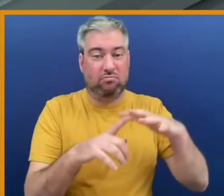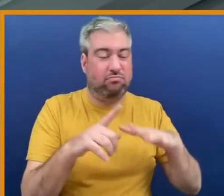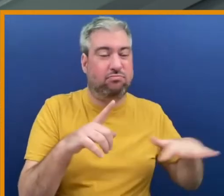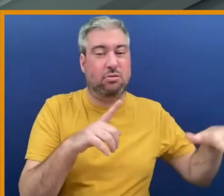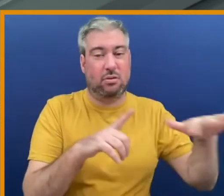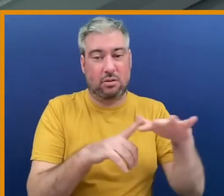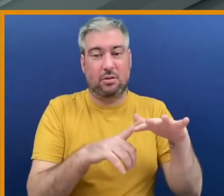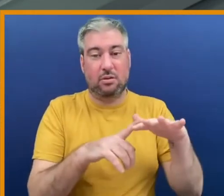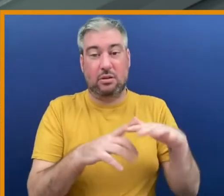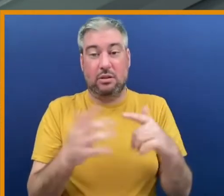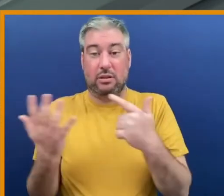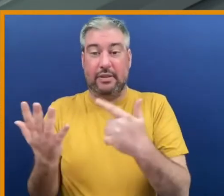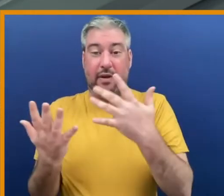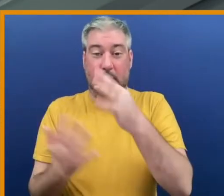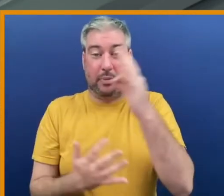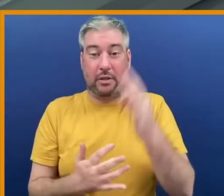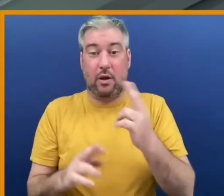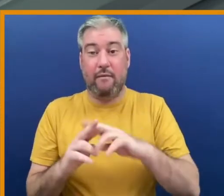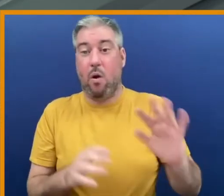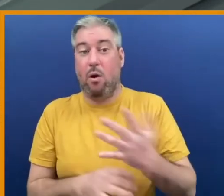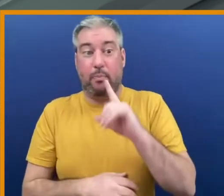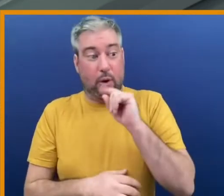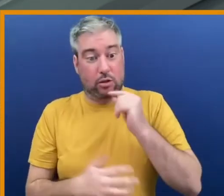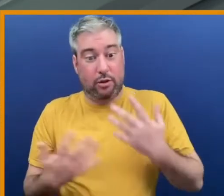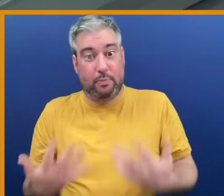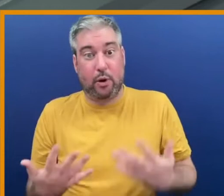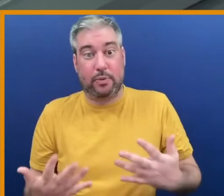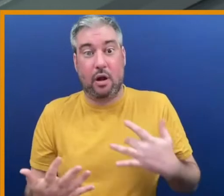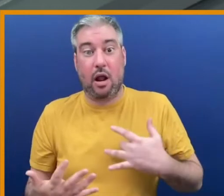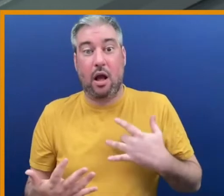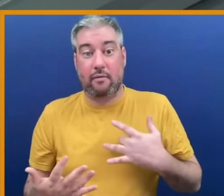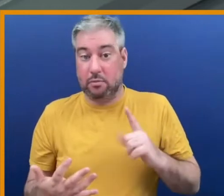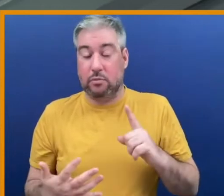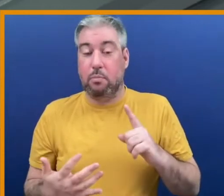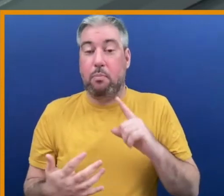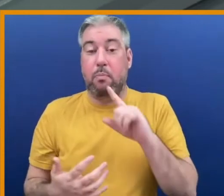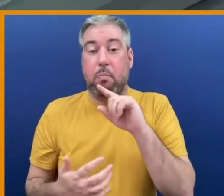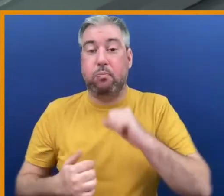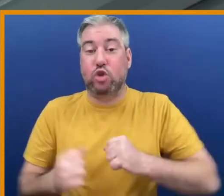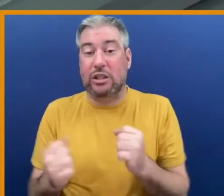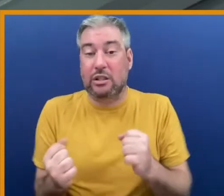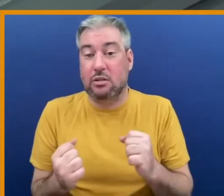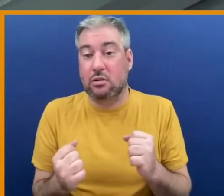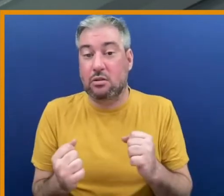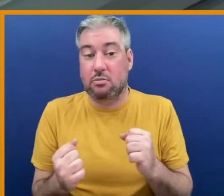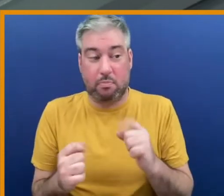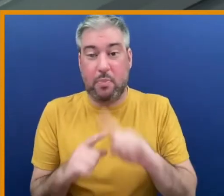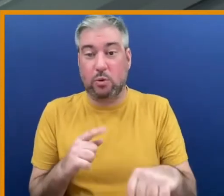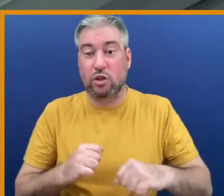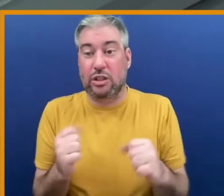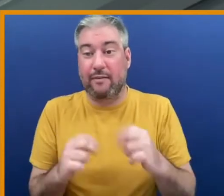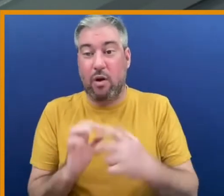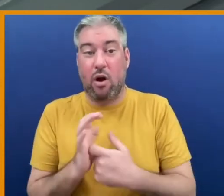for us to eat. I'm not sure what percentage of mammals our pets account for, but we use a lot of land and sea to feed them